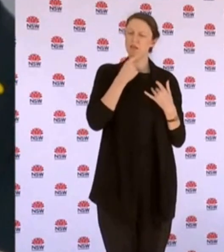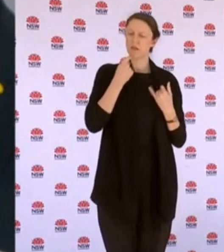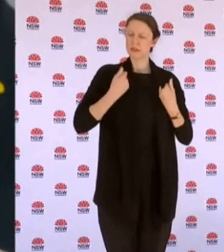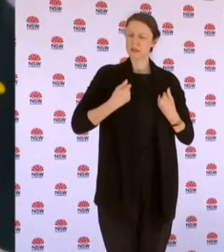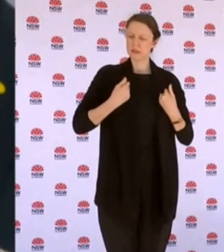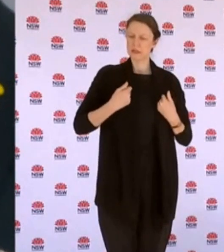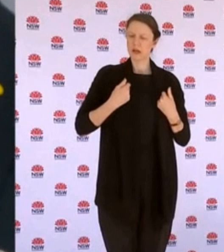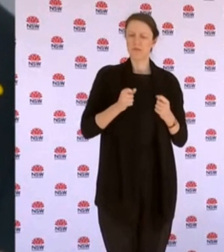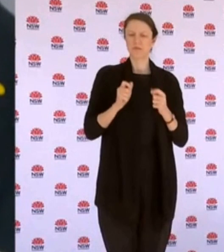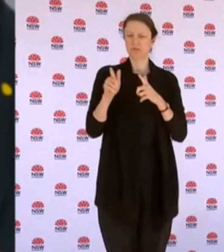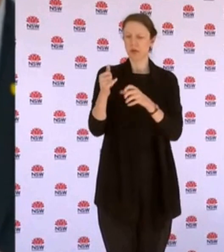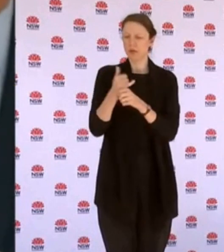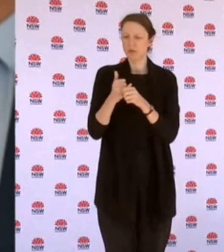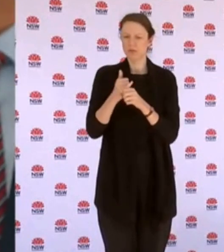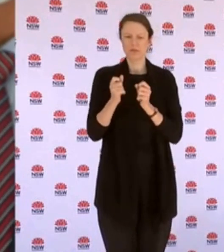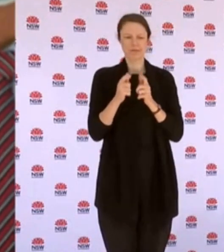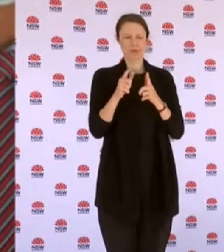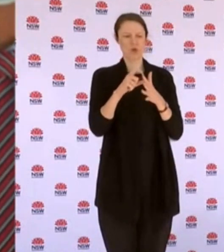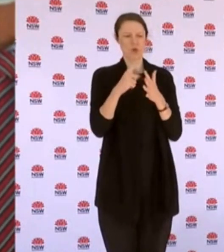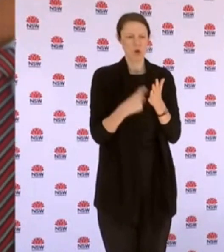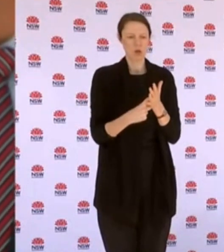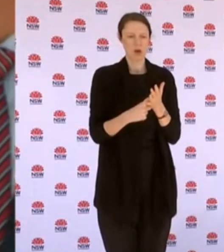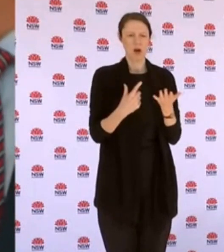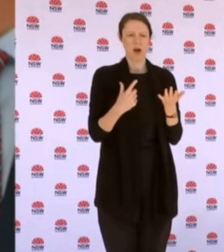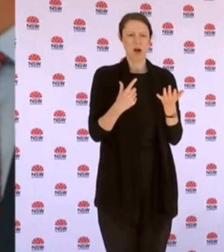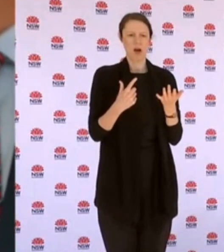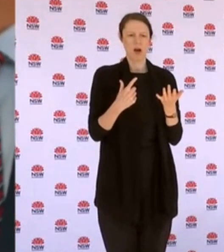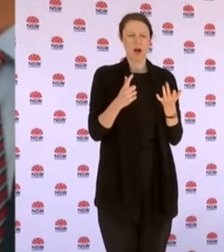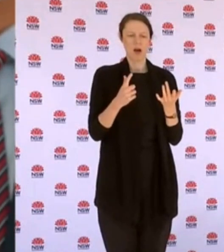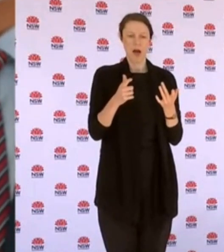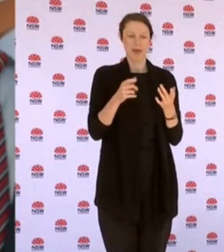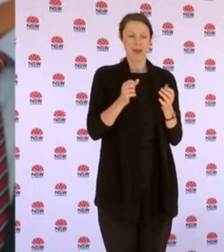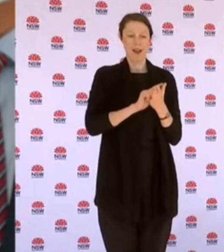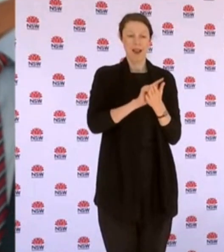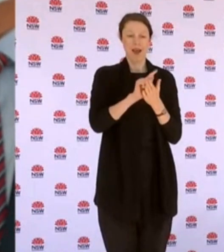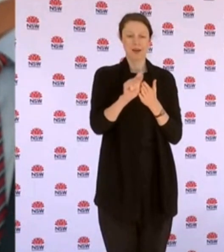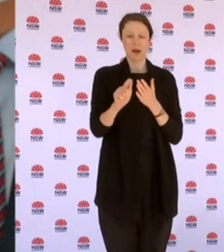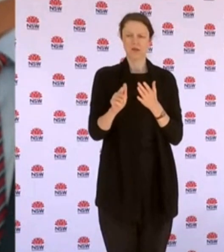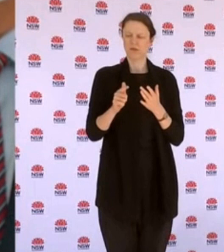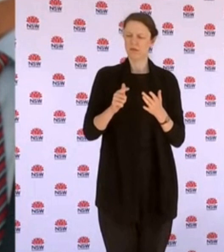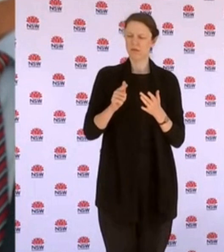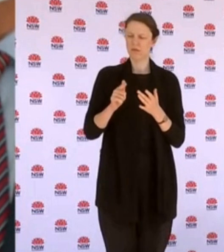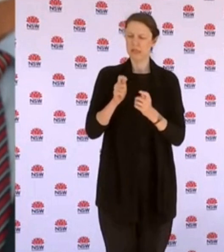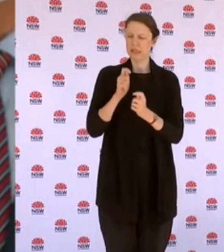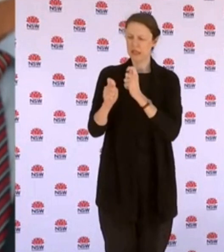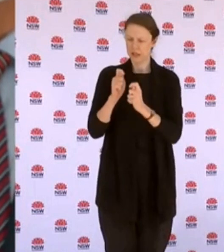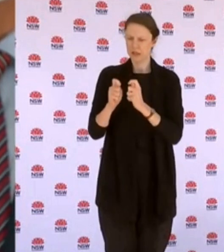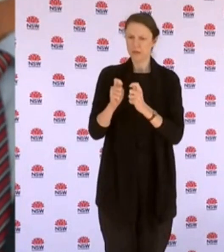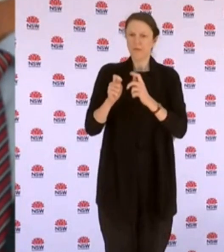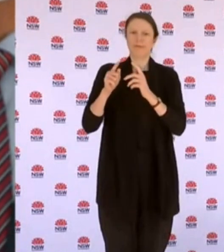to wait for some period of time to see how many infections arise, so we're just highlighting the fact that we want a little, we need